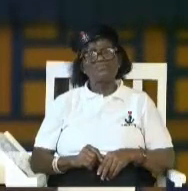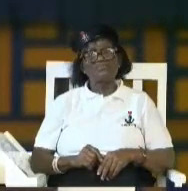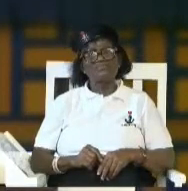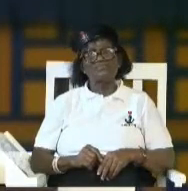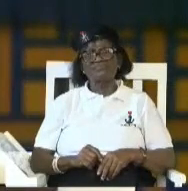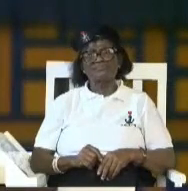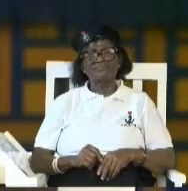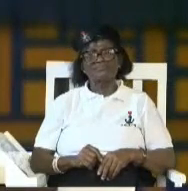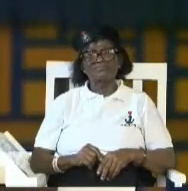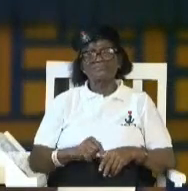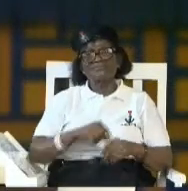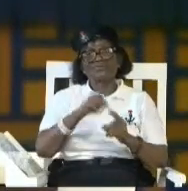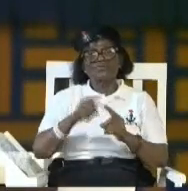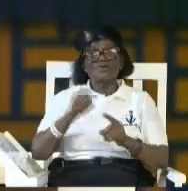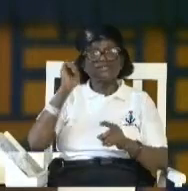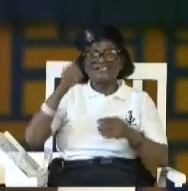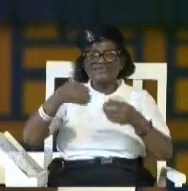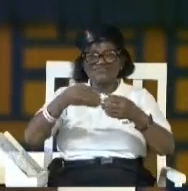When he finished,